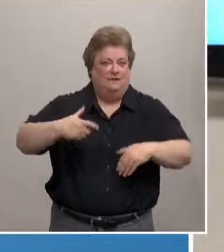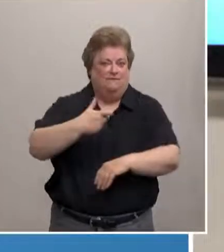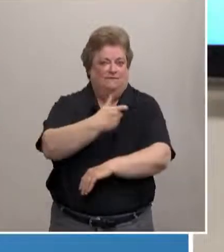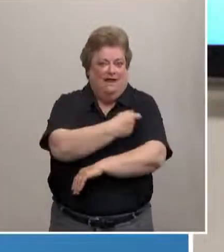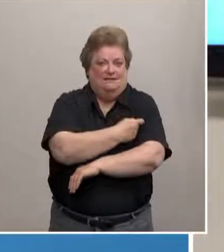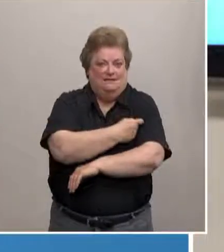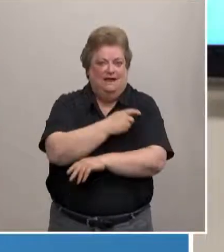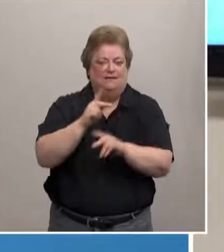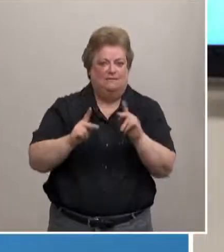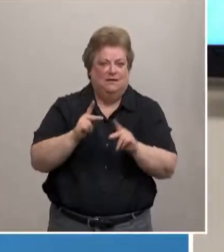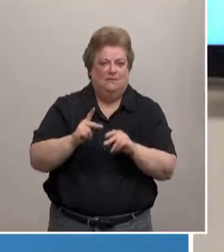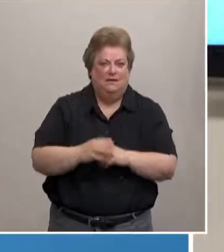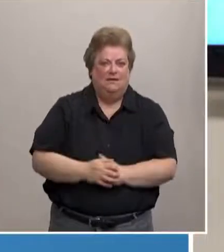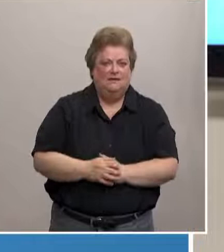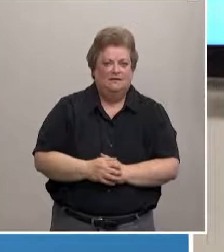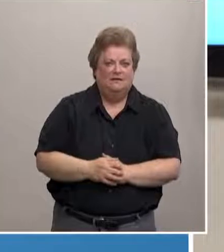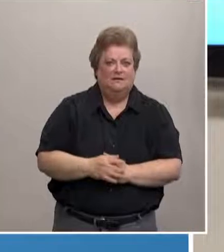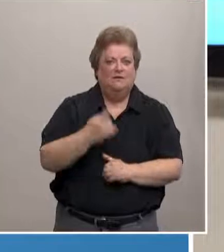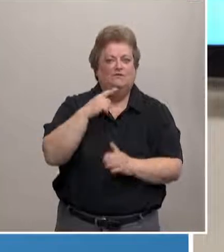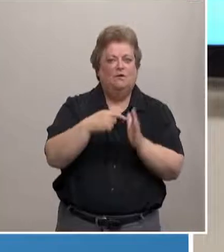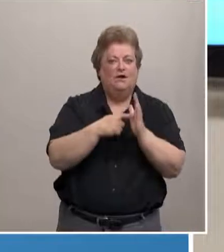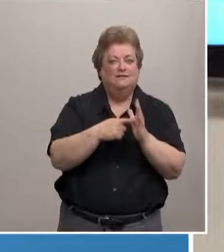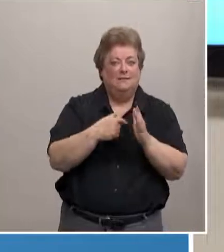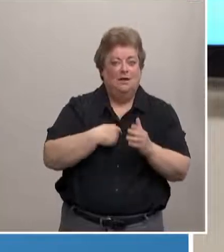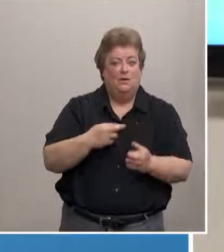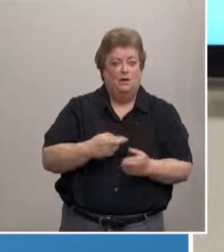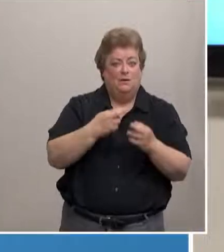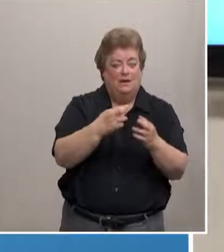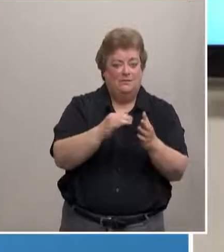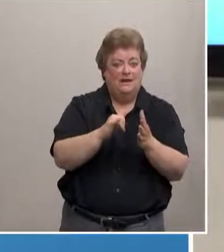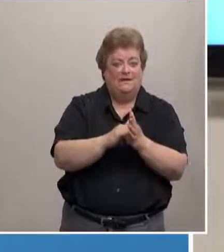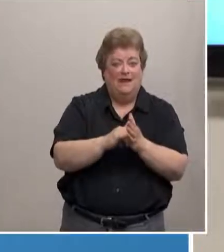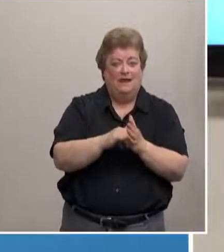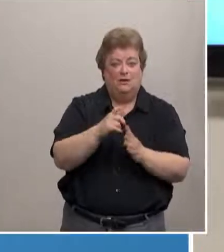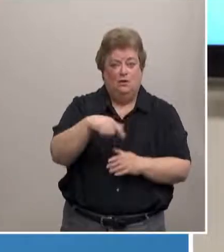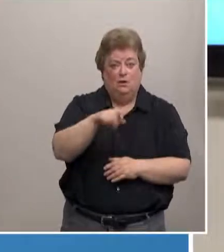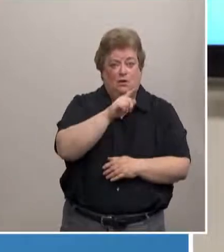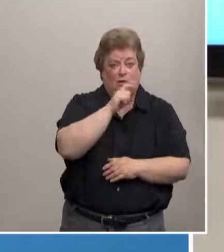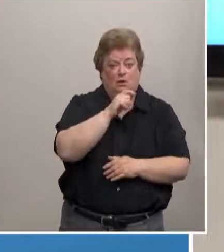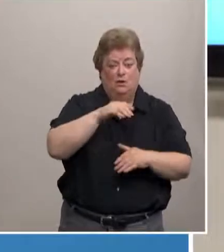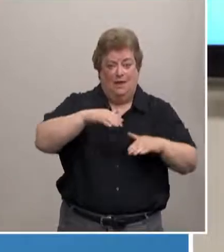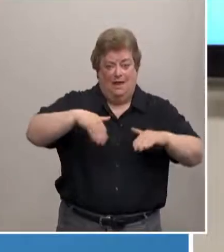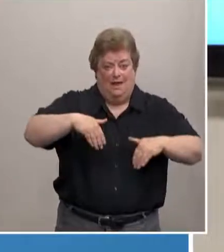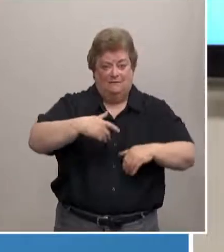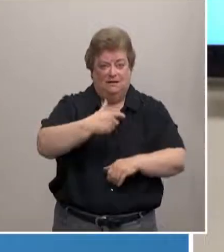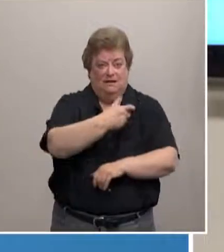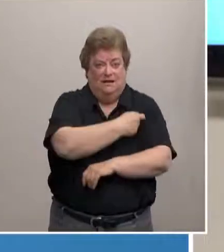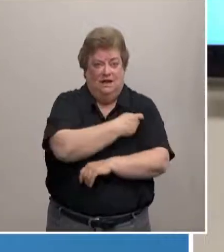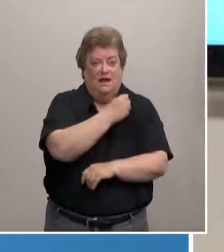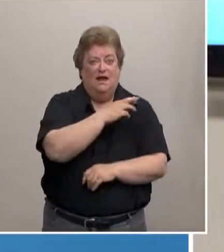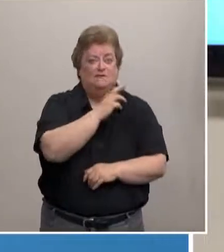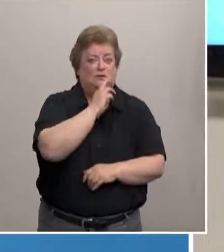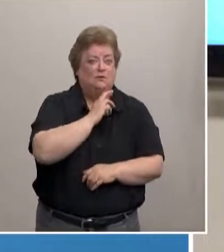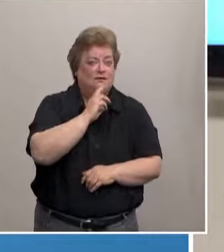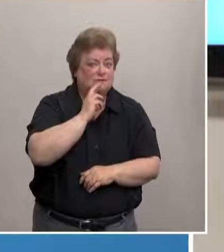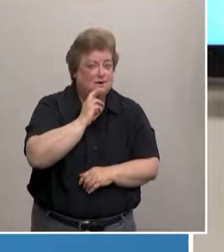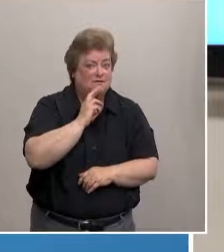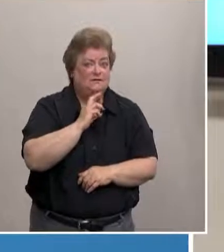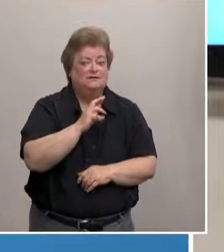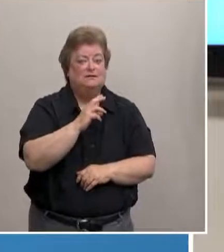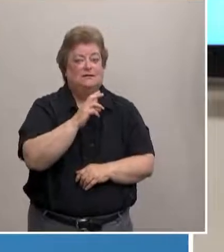unvaccinated residents. For example, we recommend that unvaccinated employees of